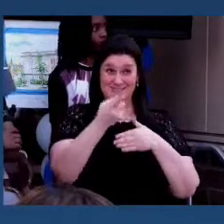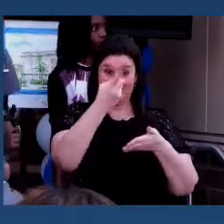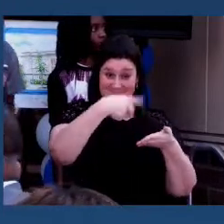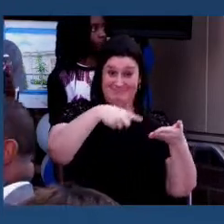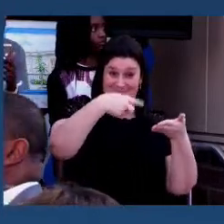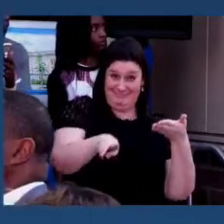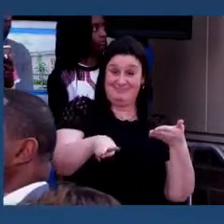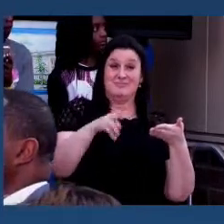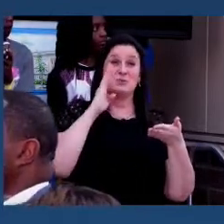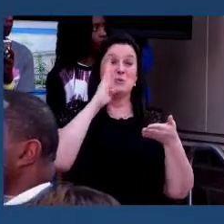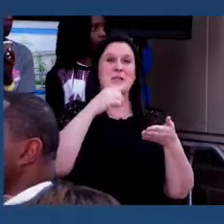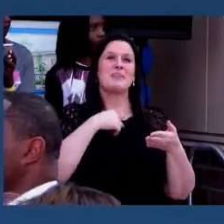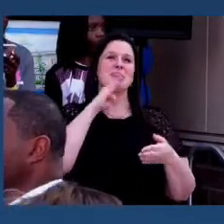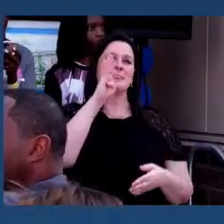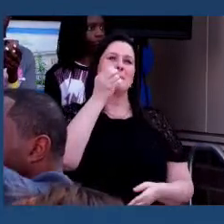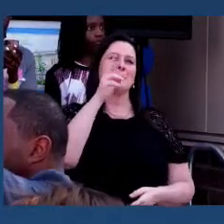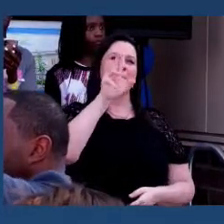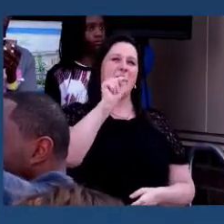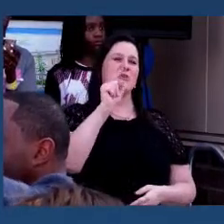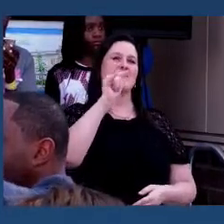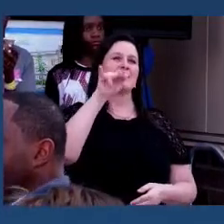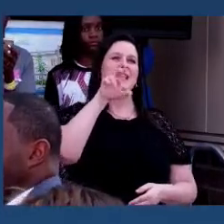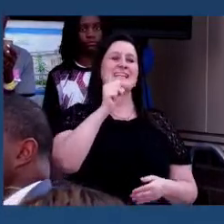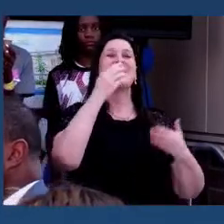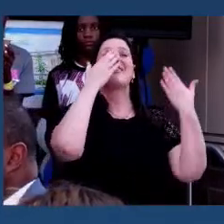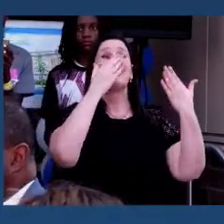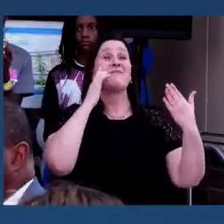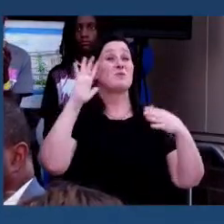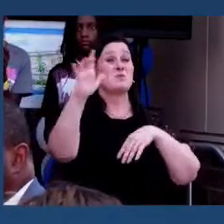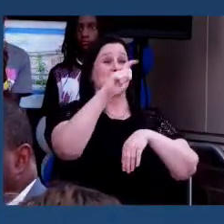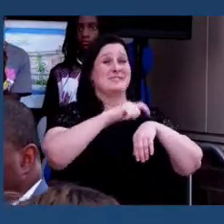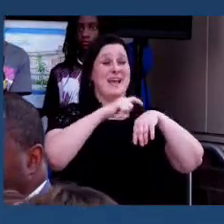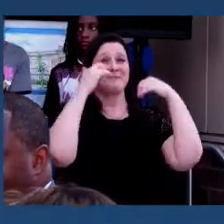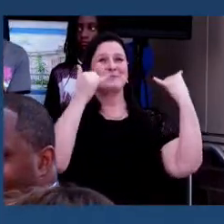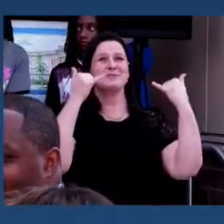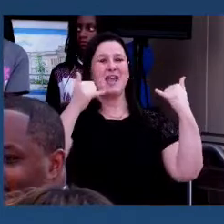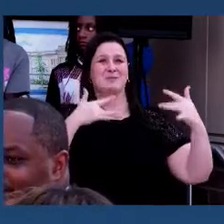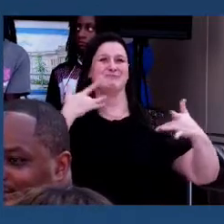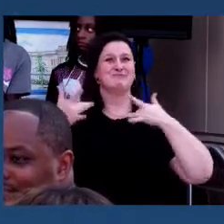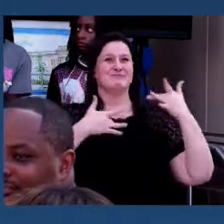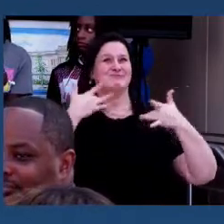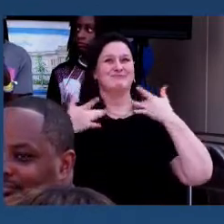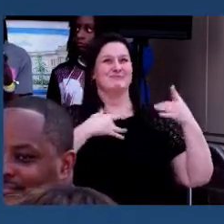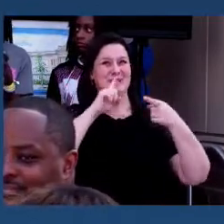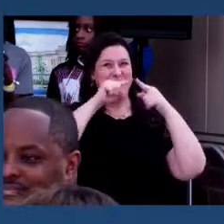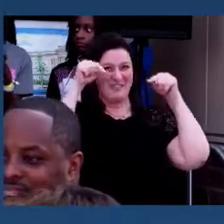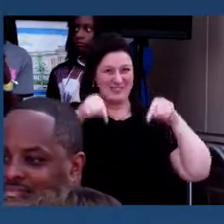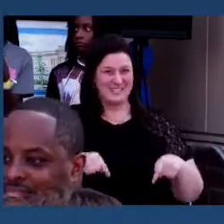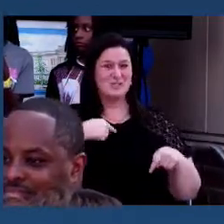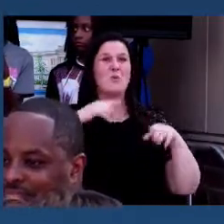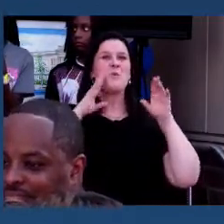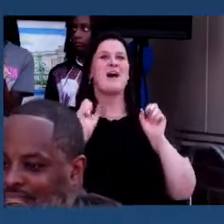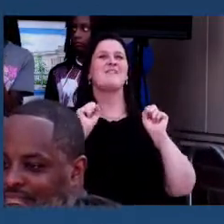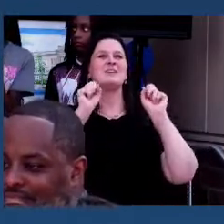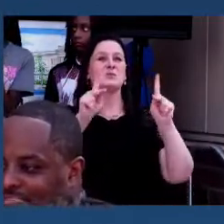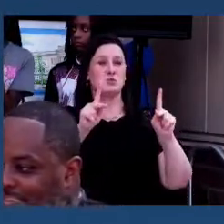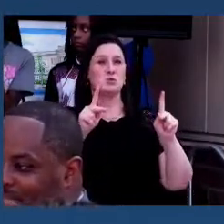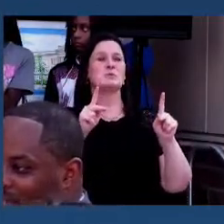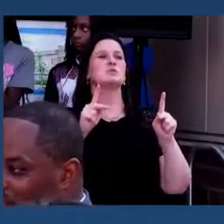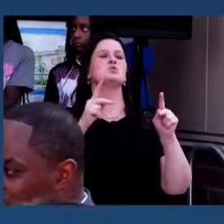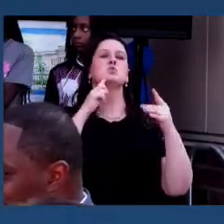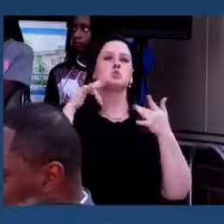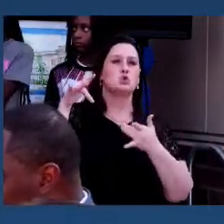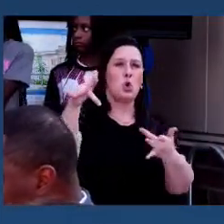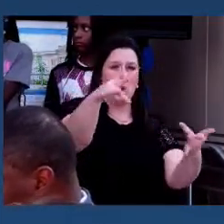weeks, Bancroft Lions. So thank you for your time today. We're super excited about this, and we will have an opportunity to get some